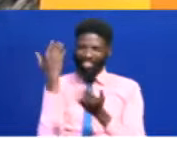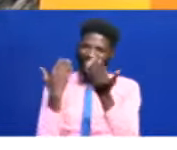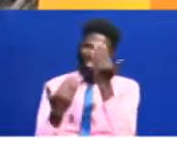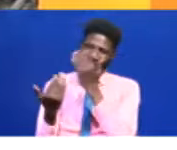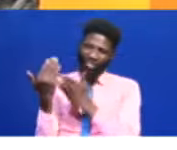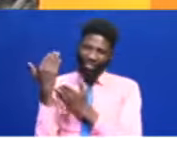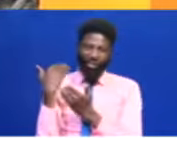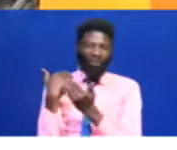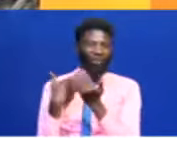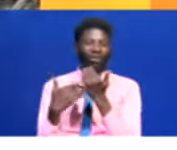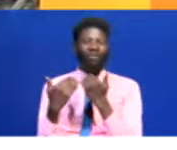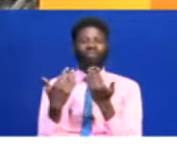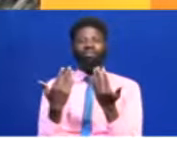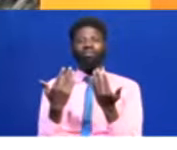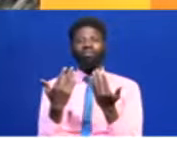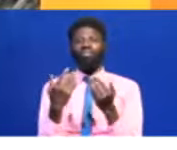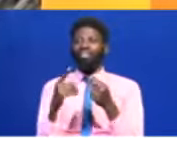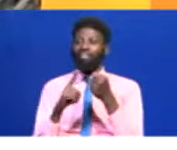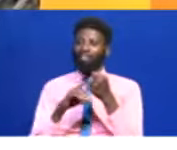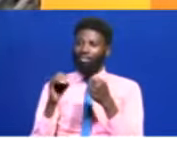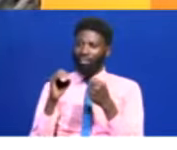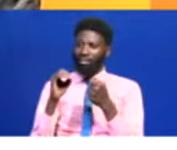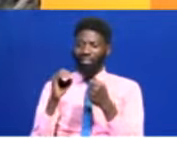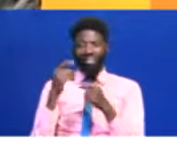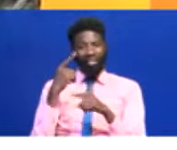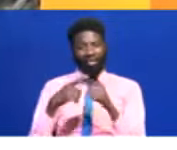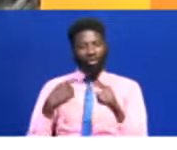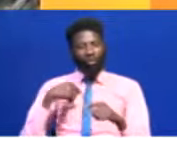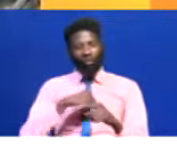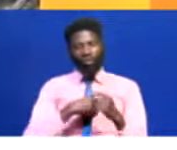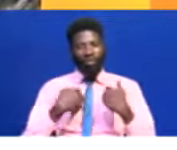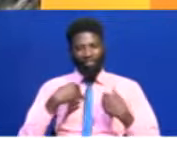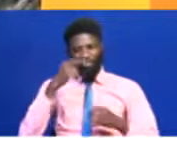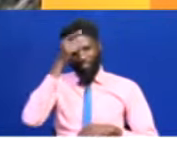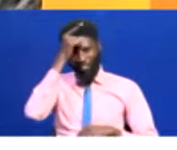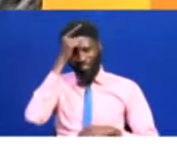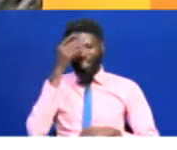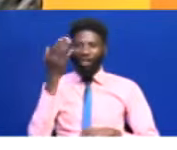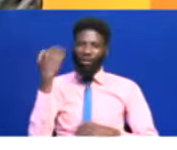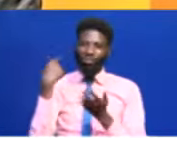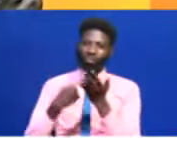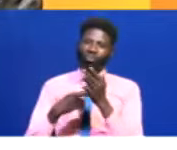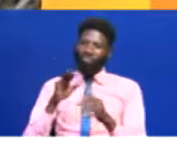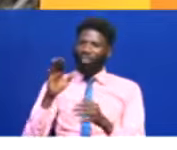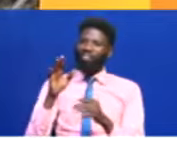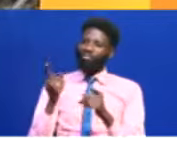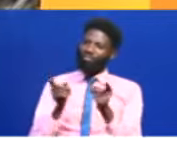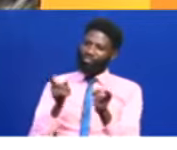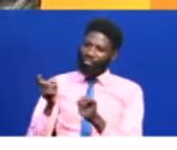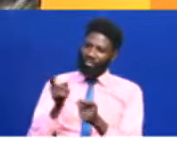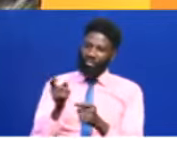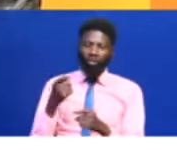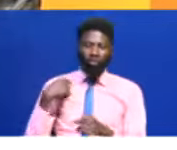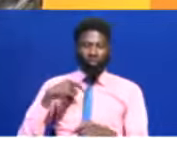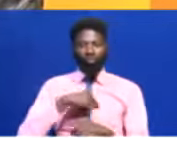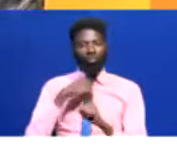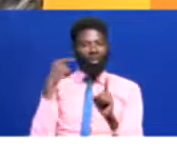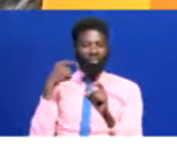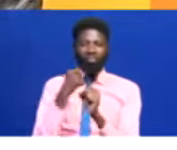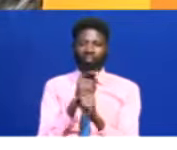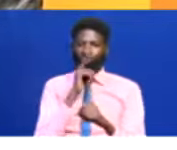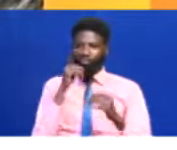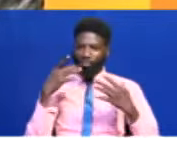after 60 years, we have still what we are calling colonial villages. So we have also embarked on making sure that those